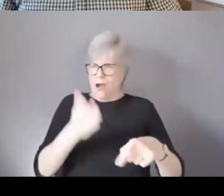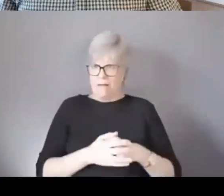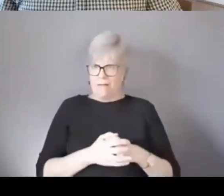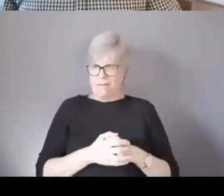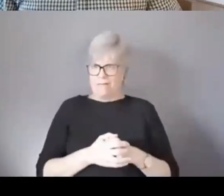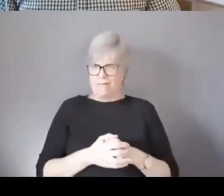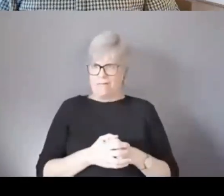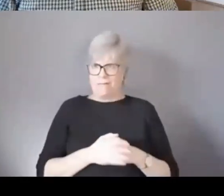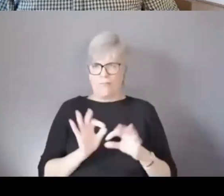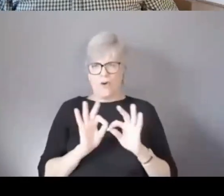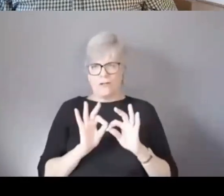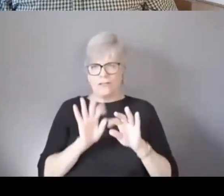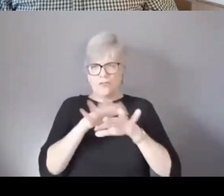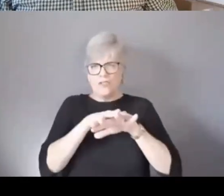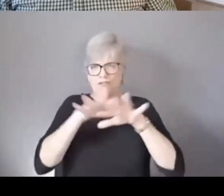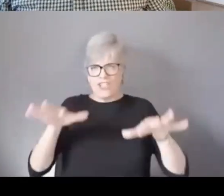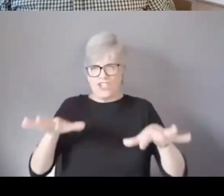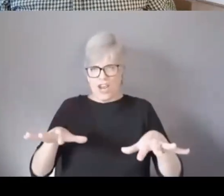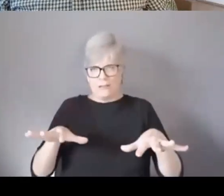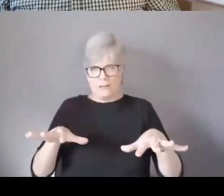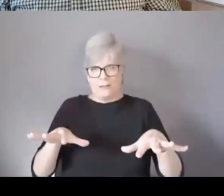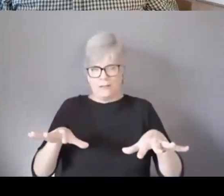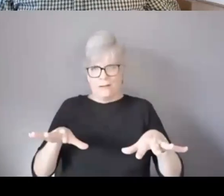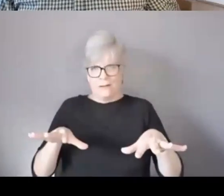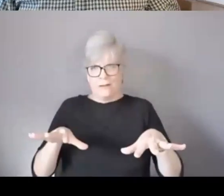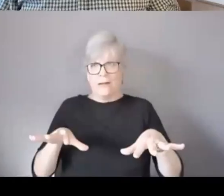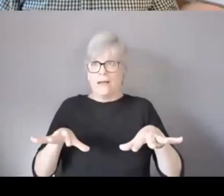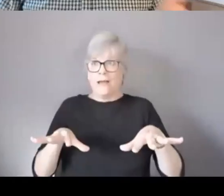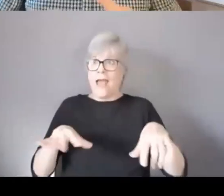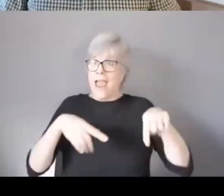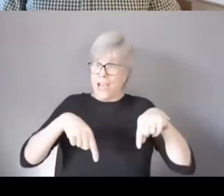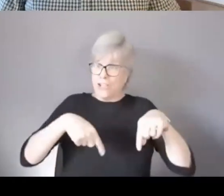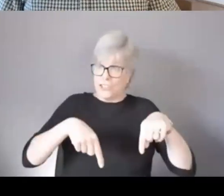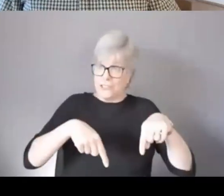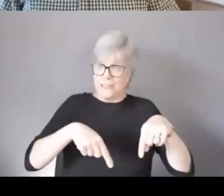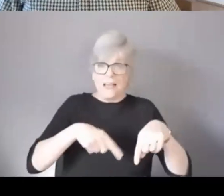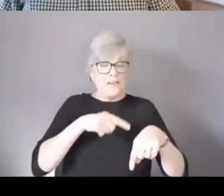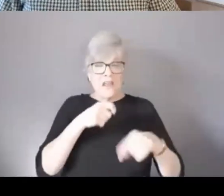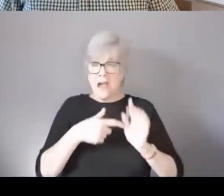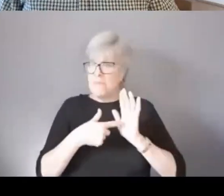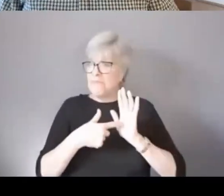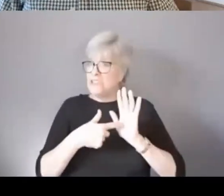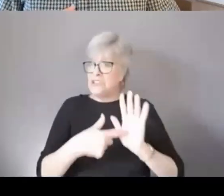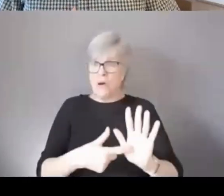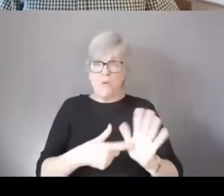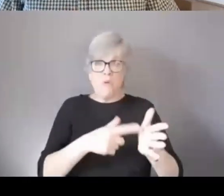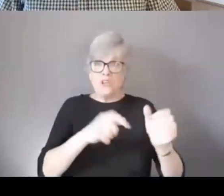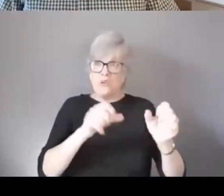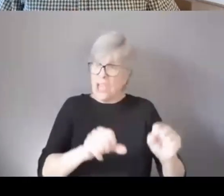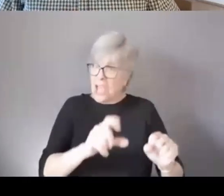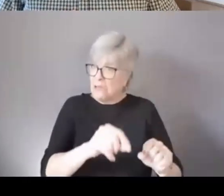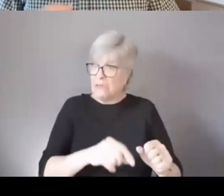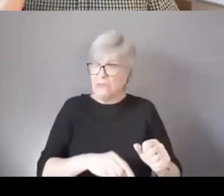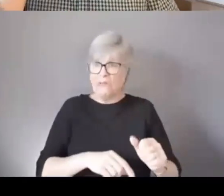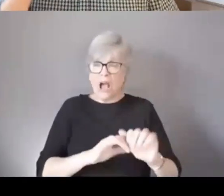That is so important to remember because being anxious is not indicative of your capabilities or your